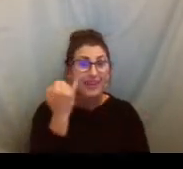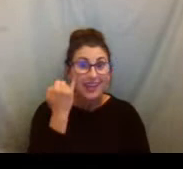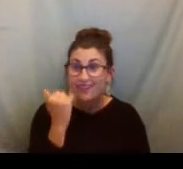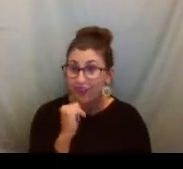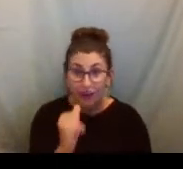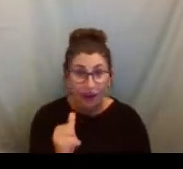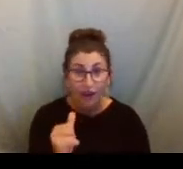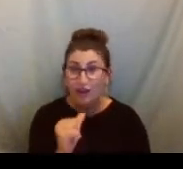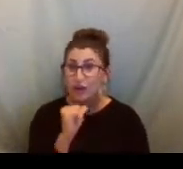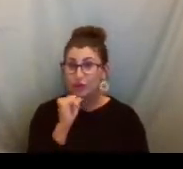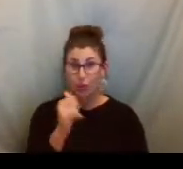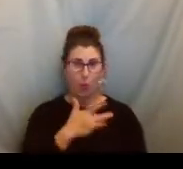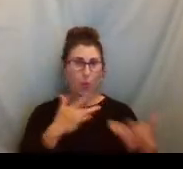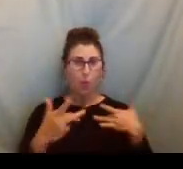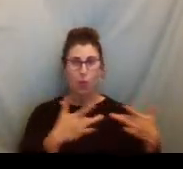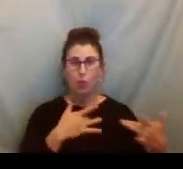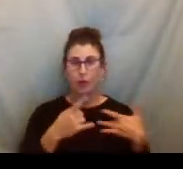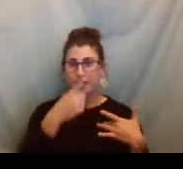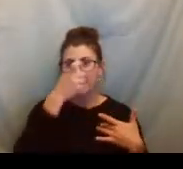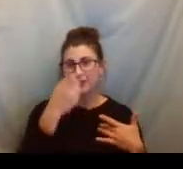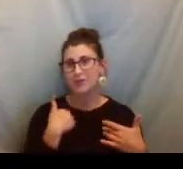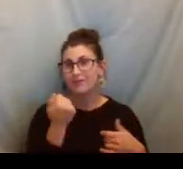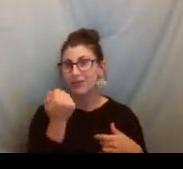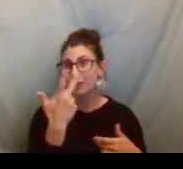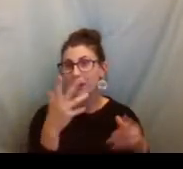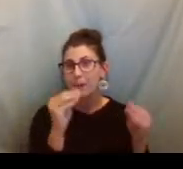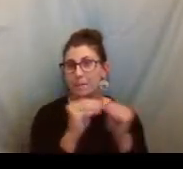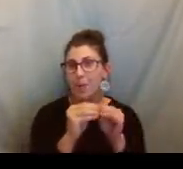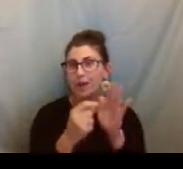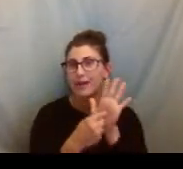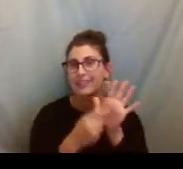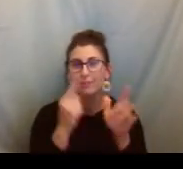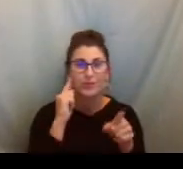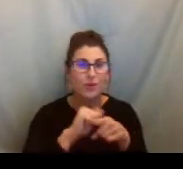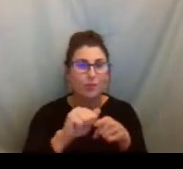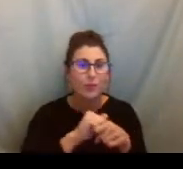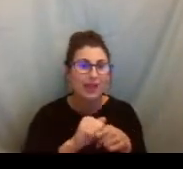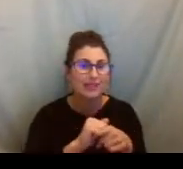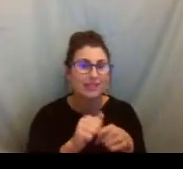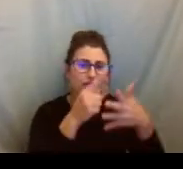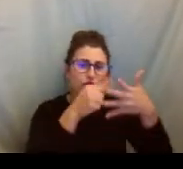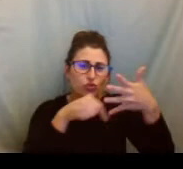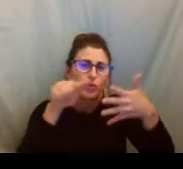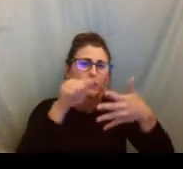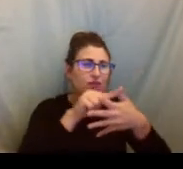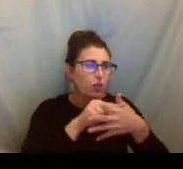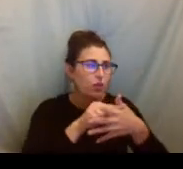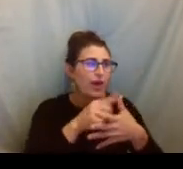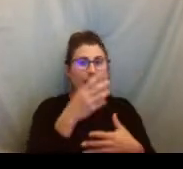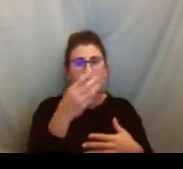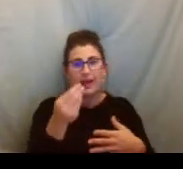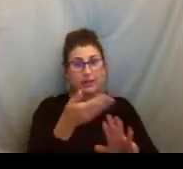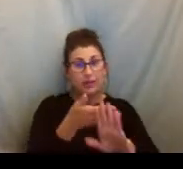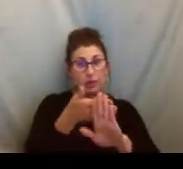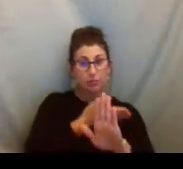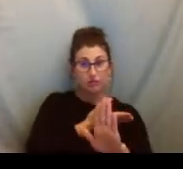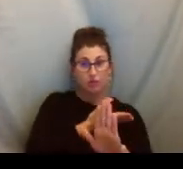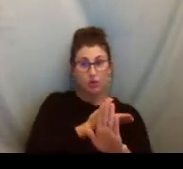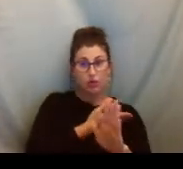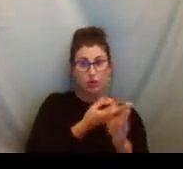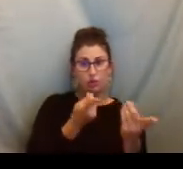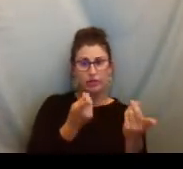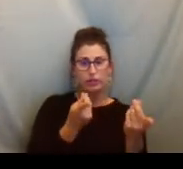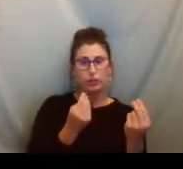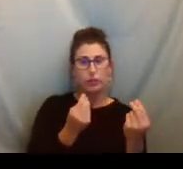worry. 3 more examples for practice. All right, for review, and before we